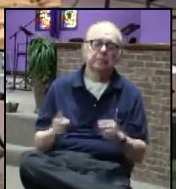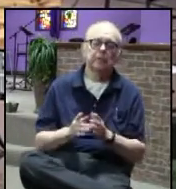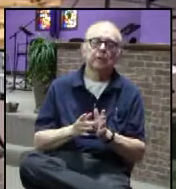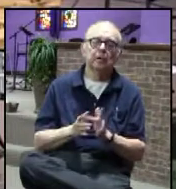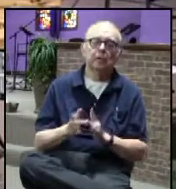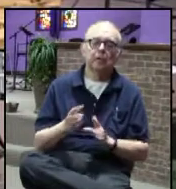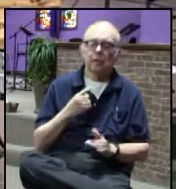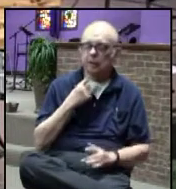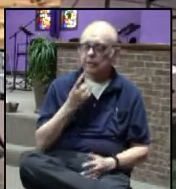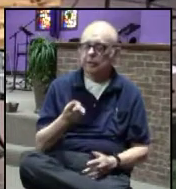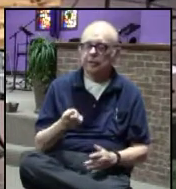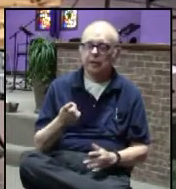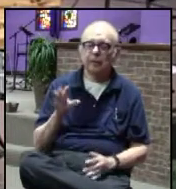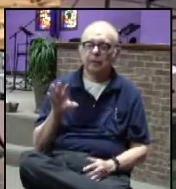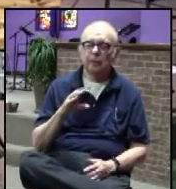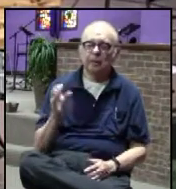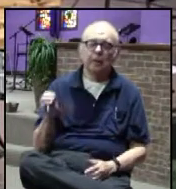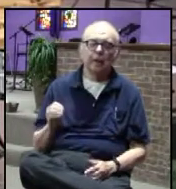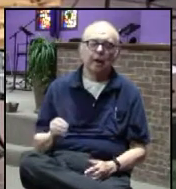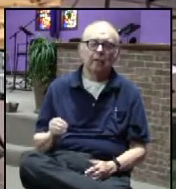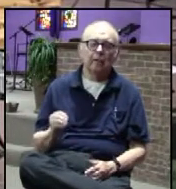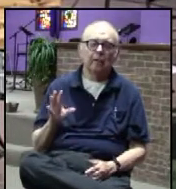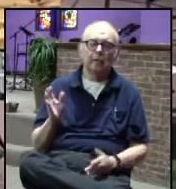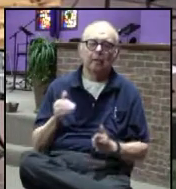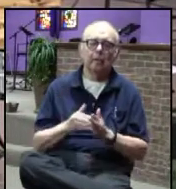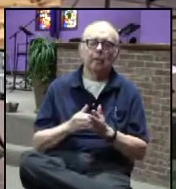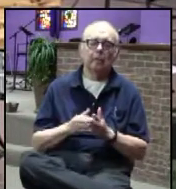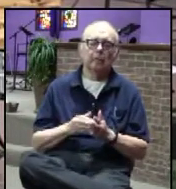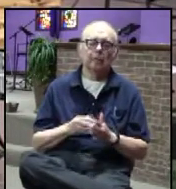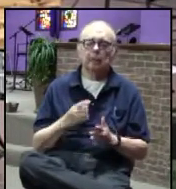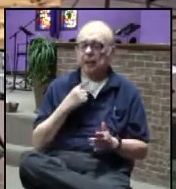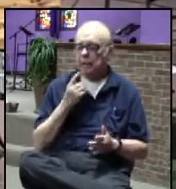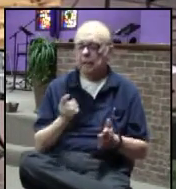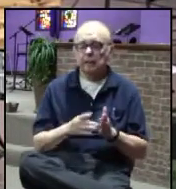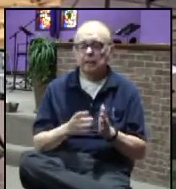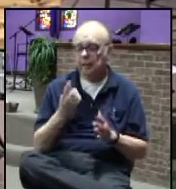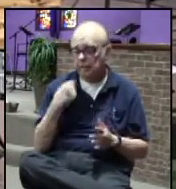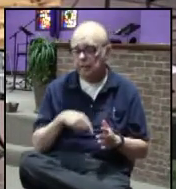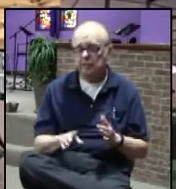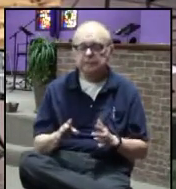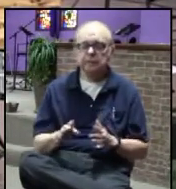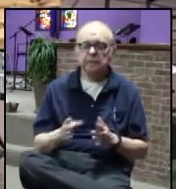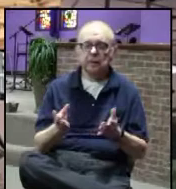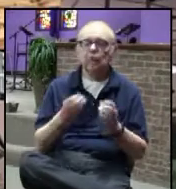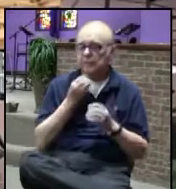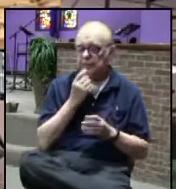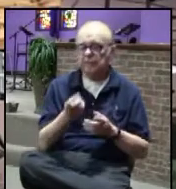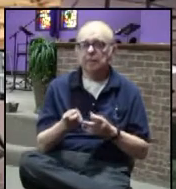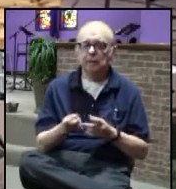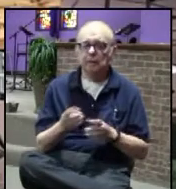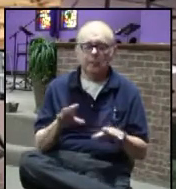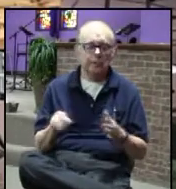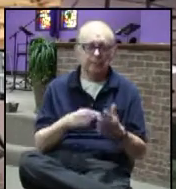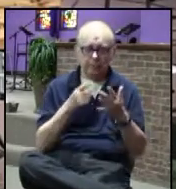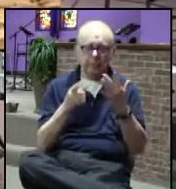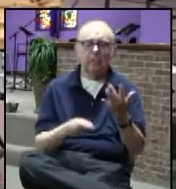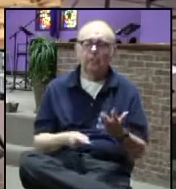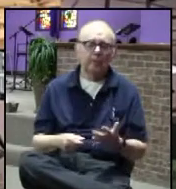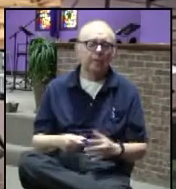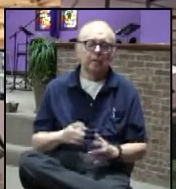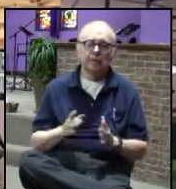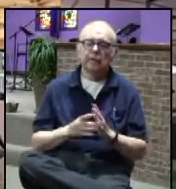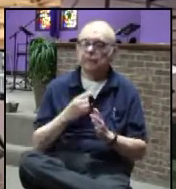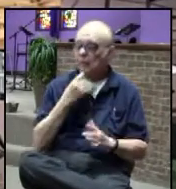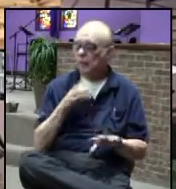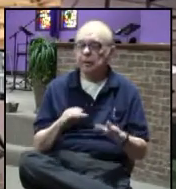Jesus fed the 5,000. They came back the next day. Jesus saw them coming back and said, I know what you're coming back for. You want me to feed you? You want me to do this again? I'm not doing